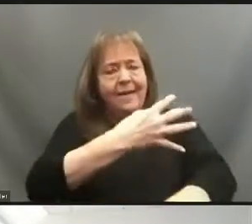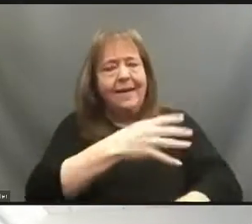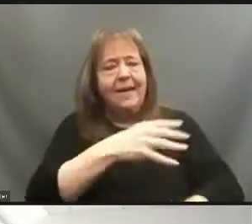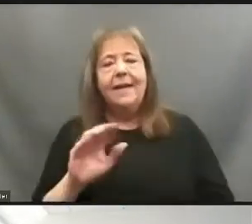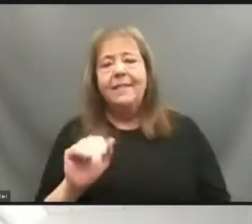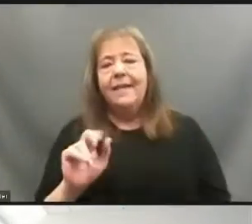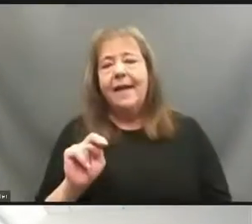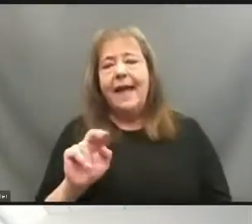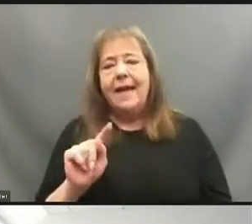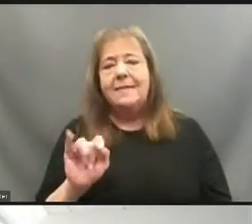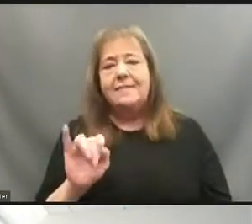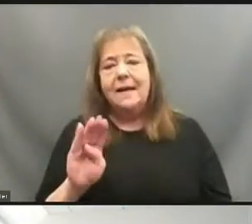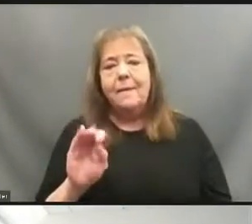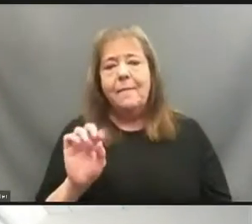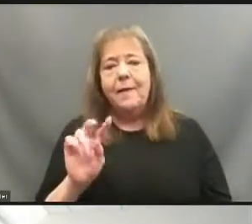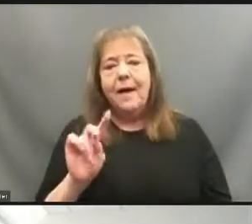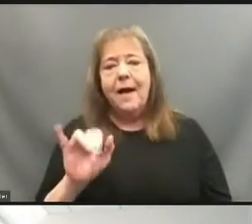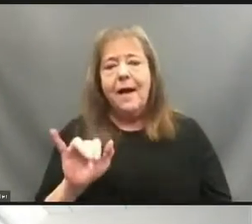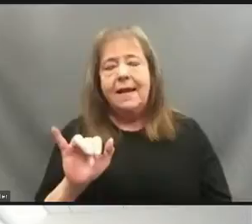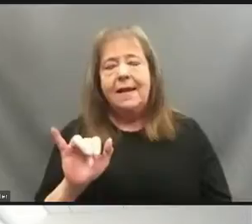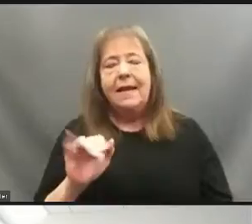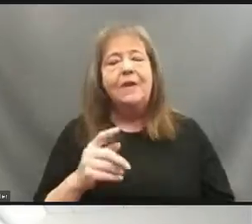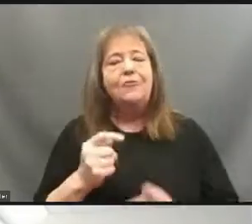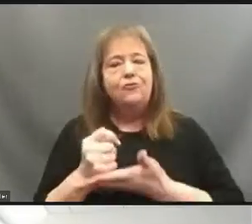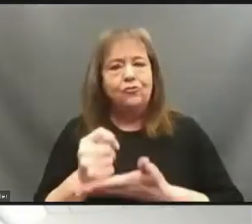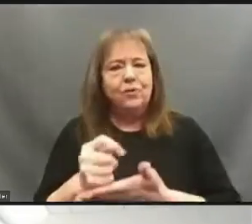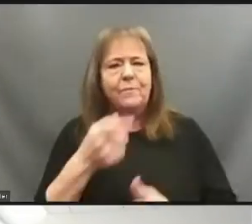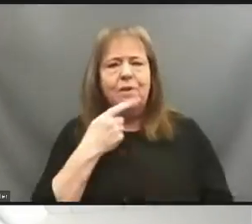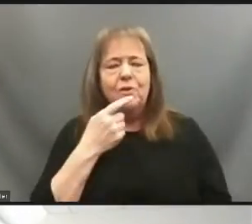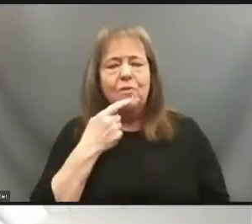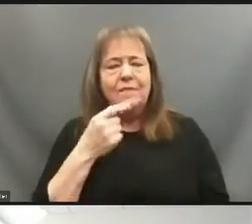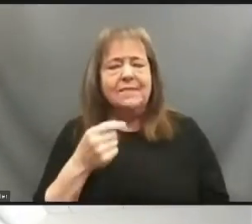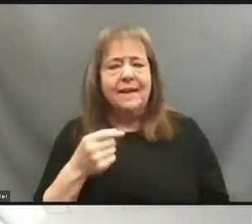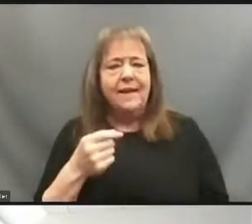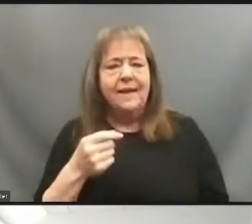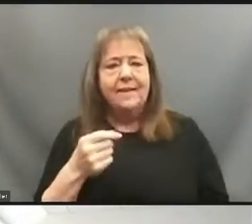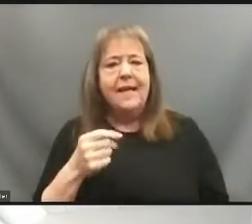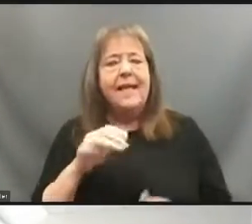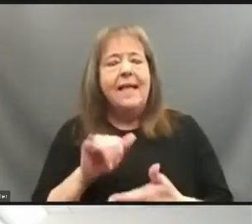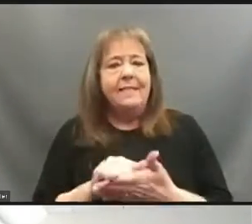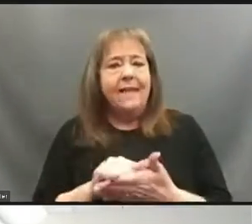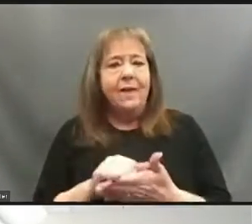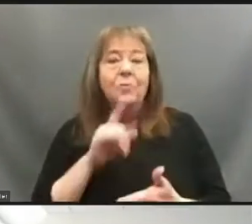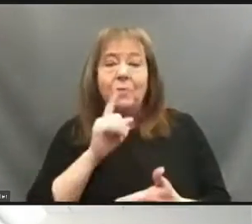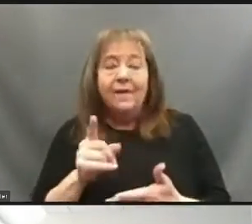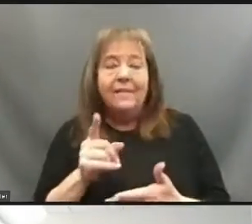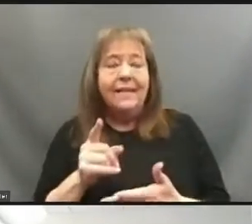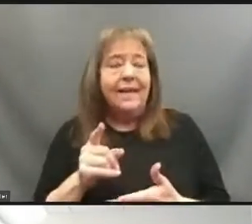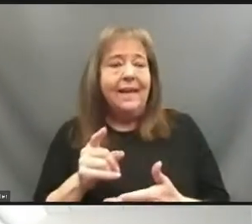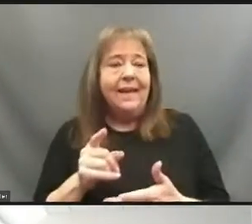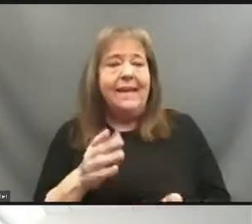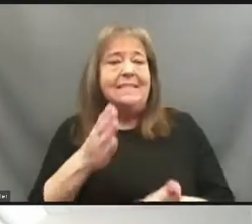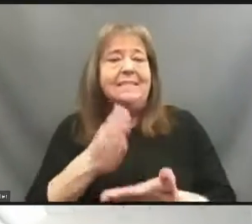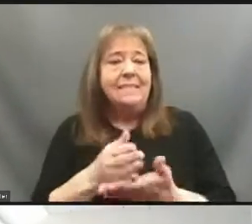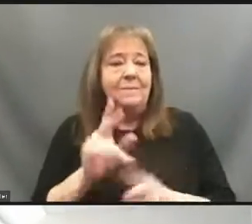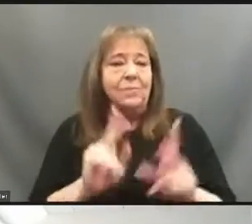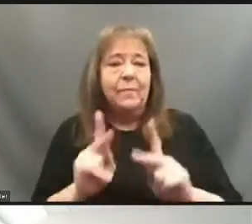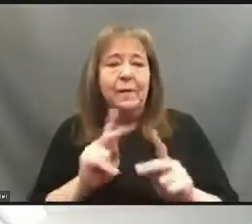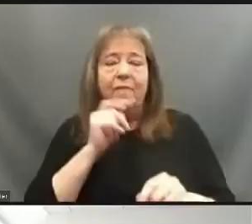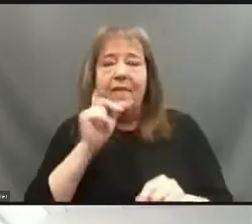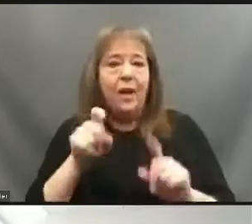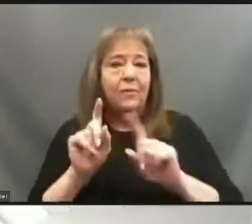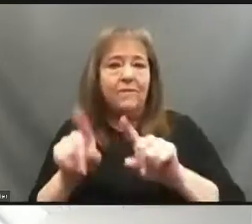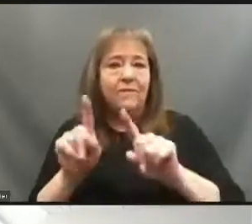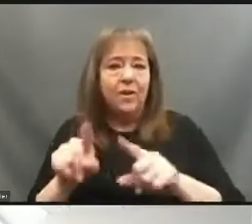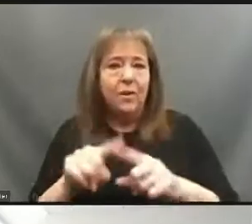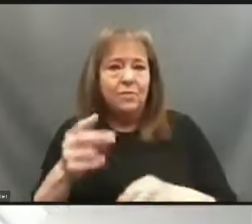that it's taking people out of going to the hospital that would have had to go to the hospital. Do we have some